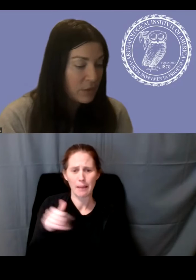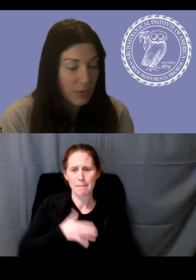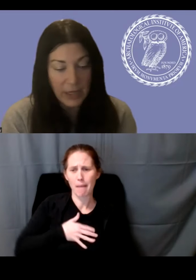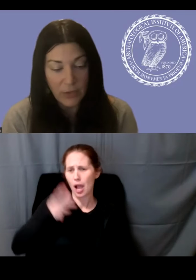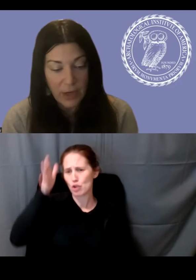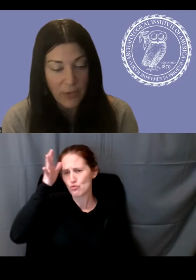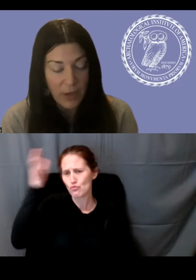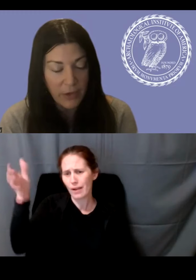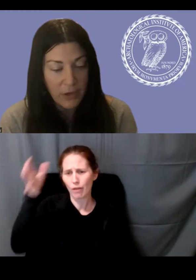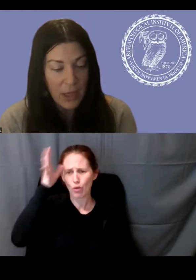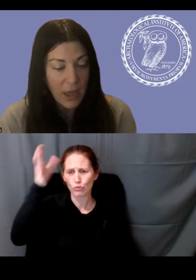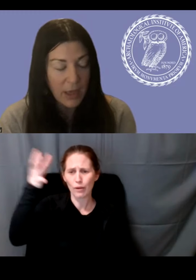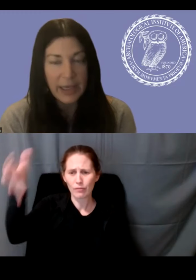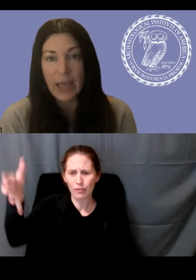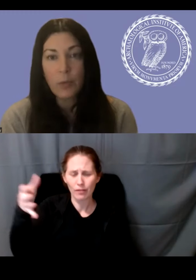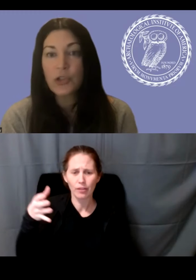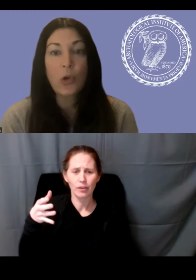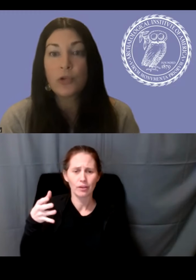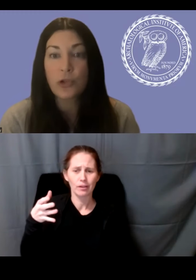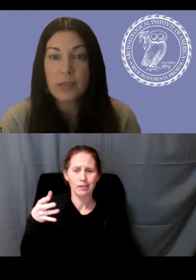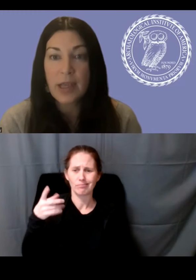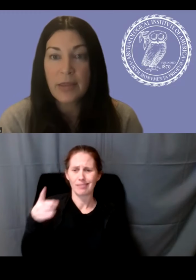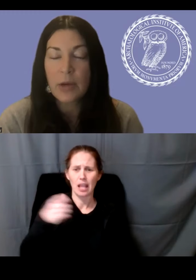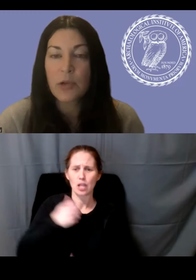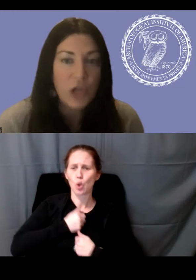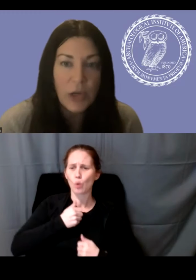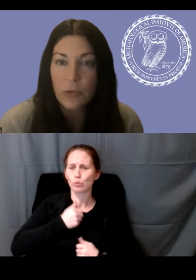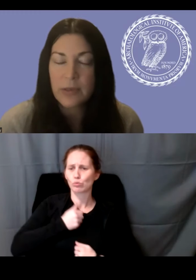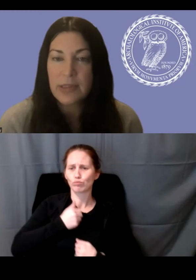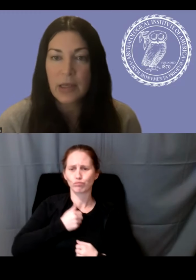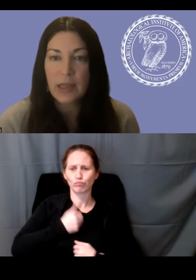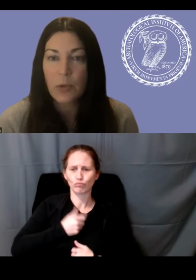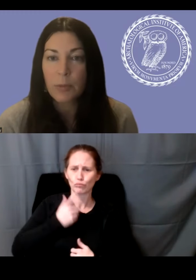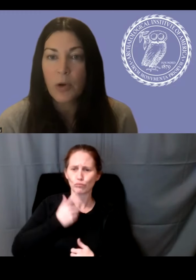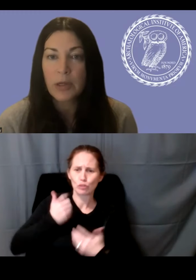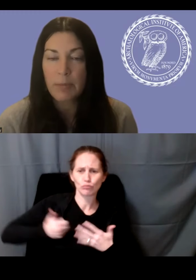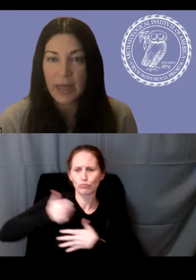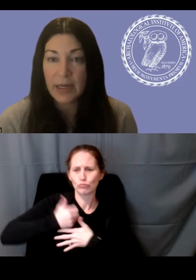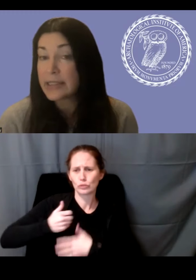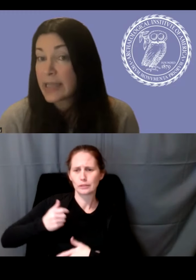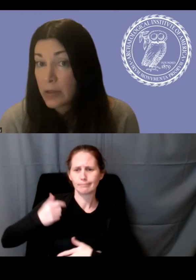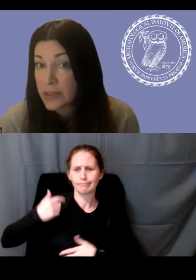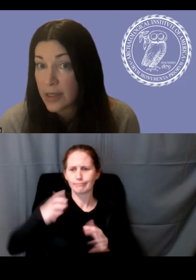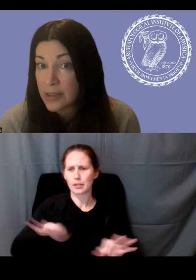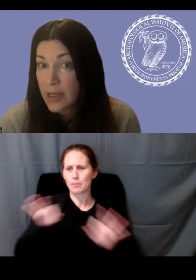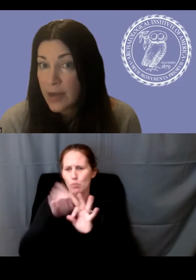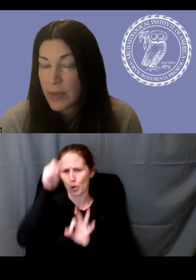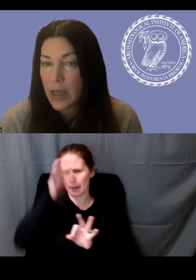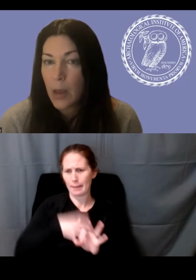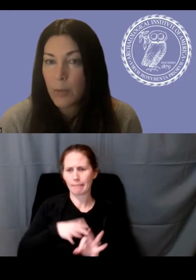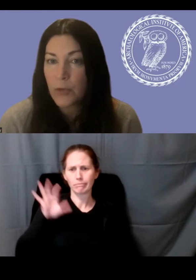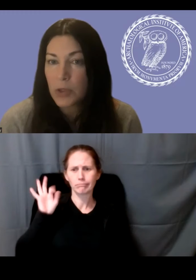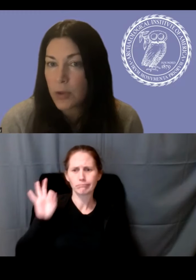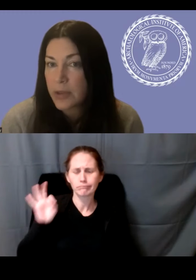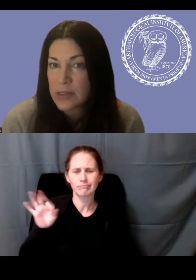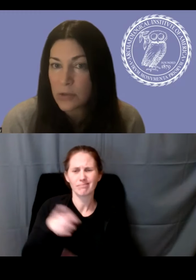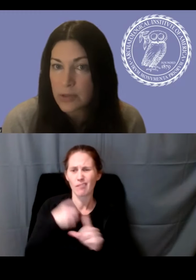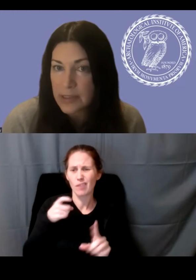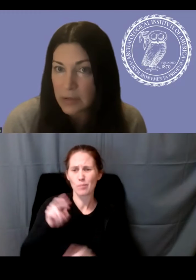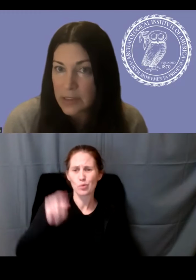grandfather and great-grandfather were soldiers, and they were generals. They were important men. And he tells us they come from